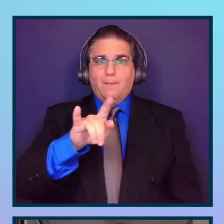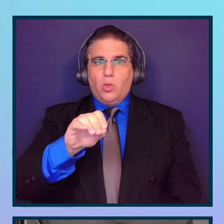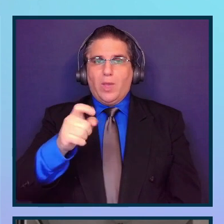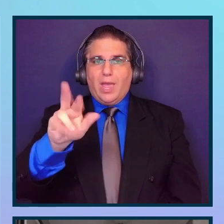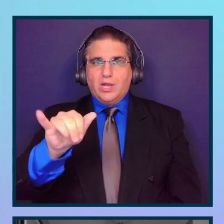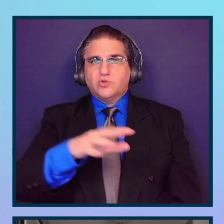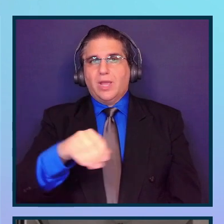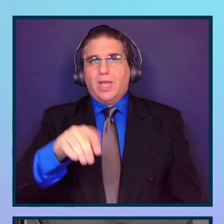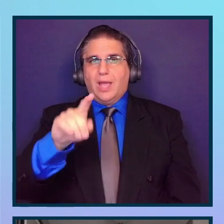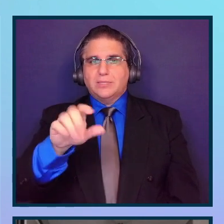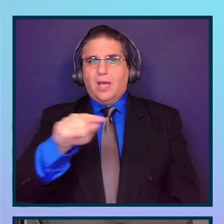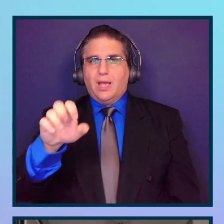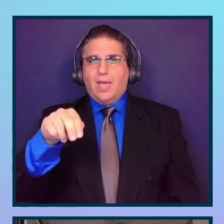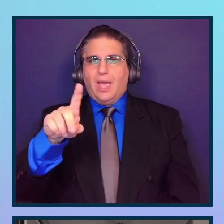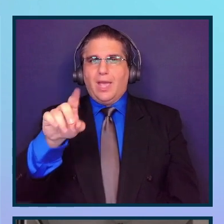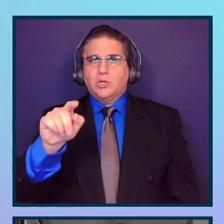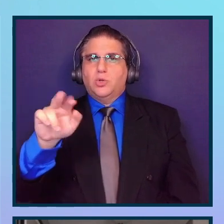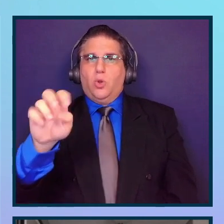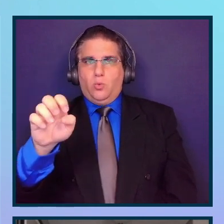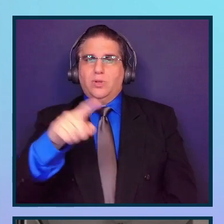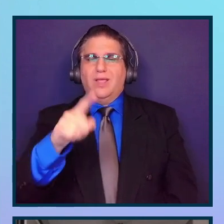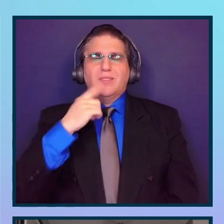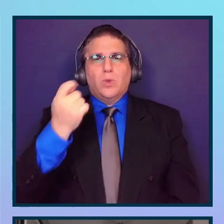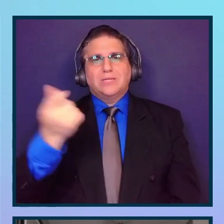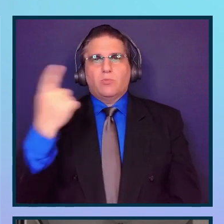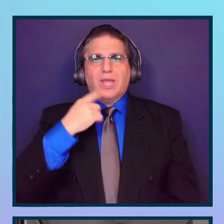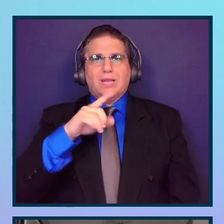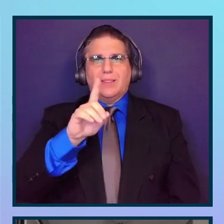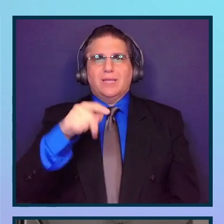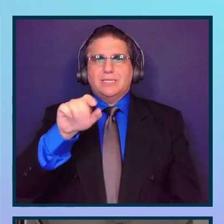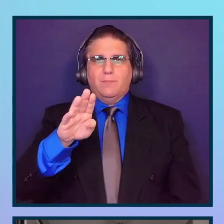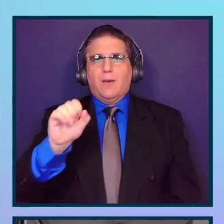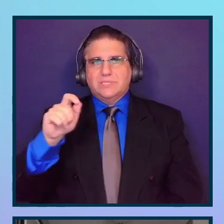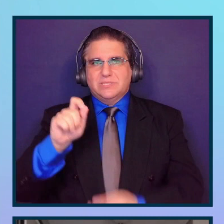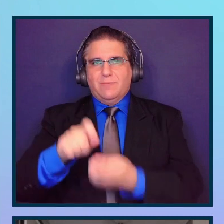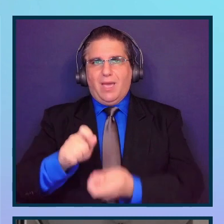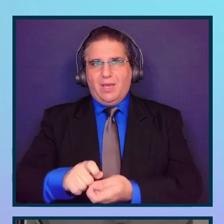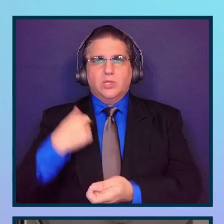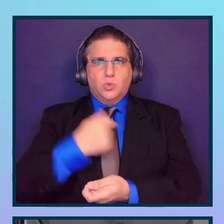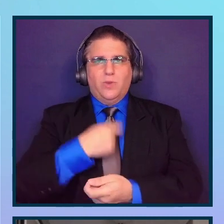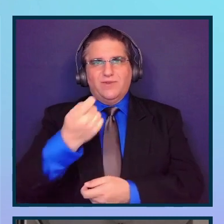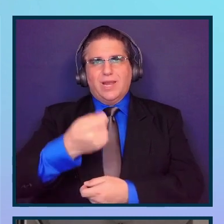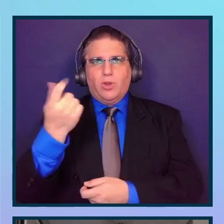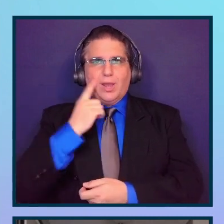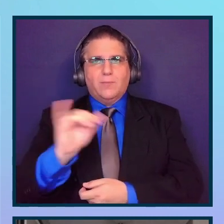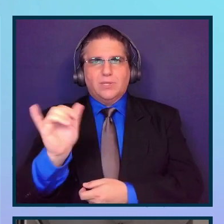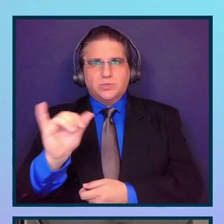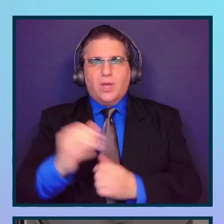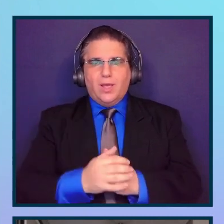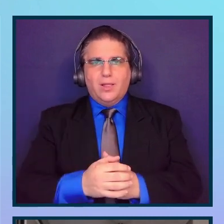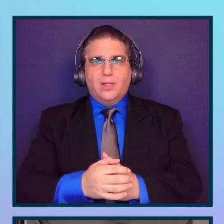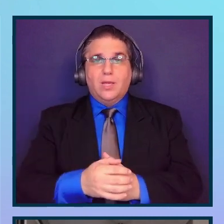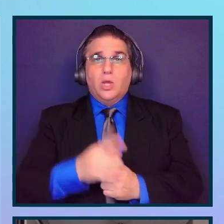were deprecated in the debug spec, and so we have deprecated them as well. You are still able to use